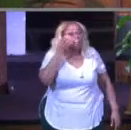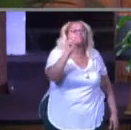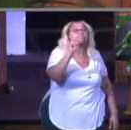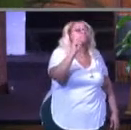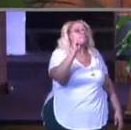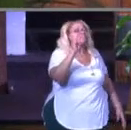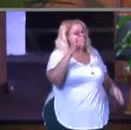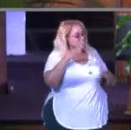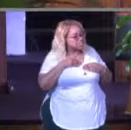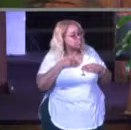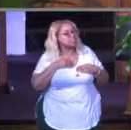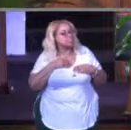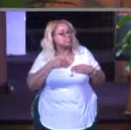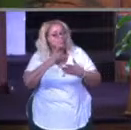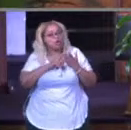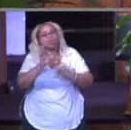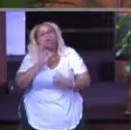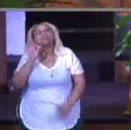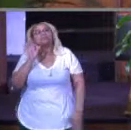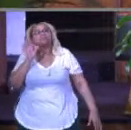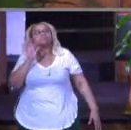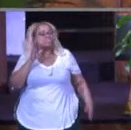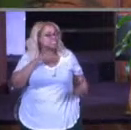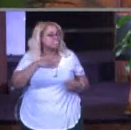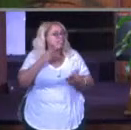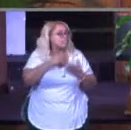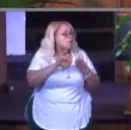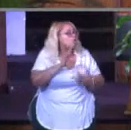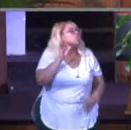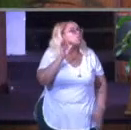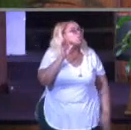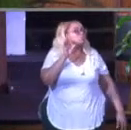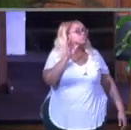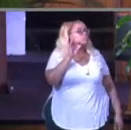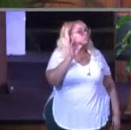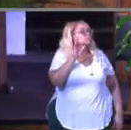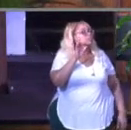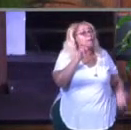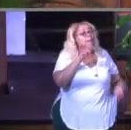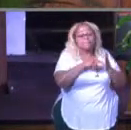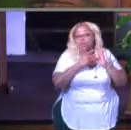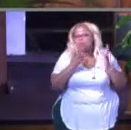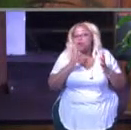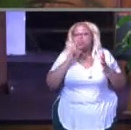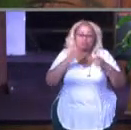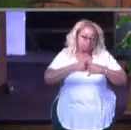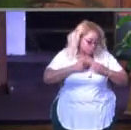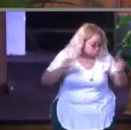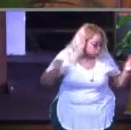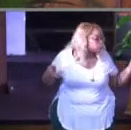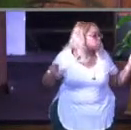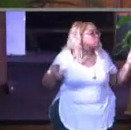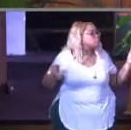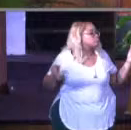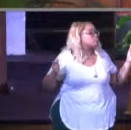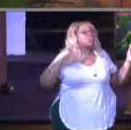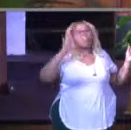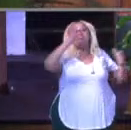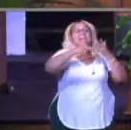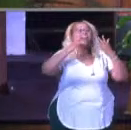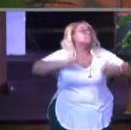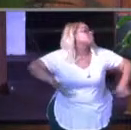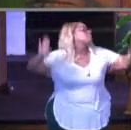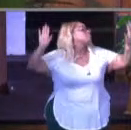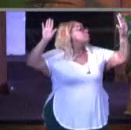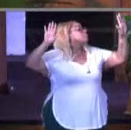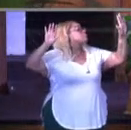him? Receive the Holy Ghost. Receive the Holy Ghost. That means you got to open up. You got to lift your